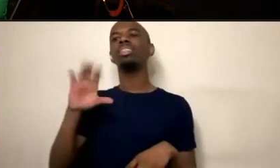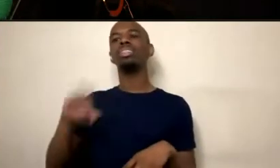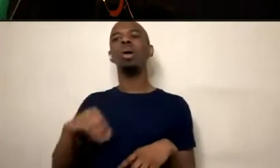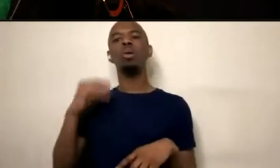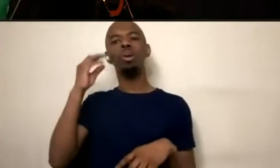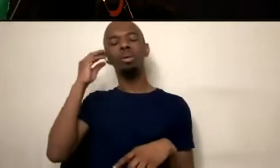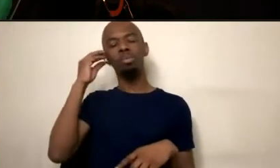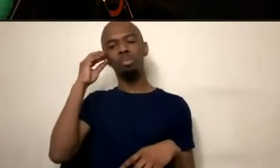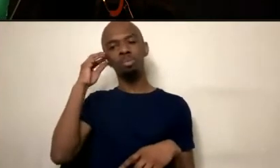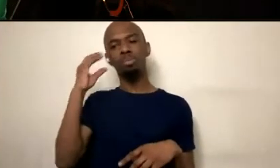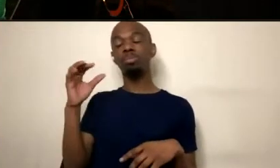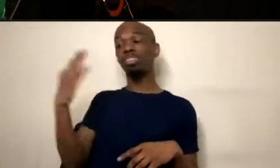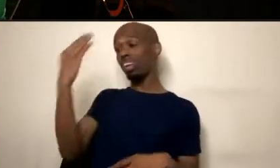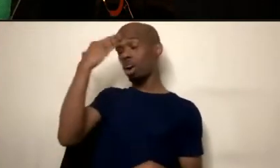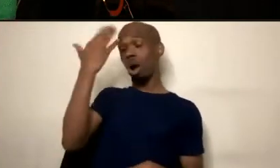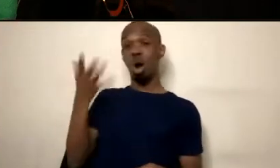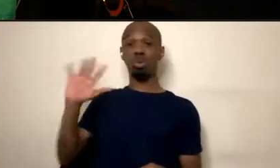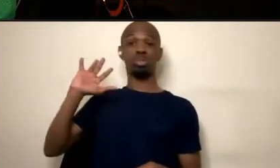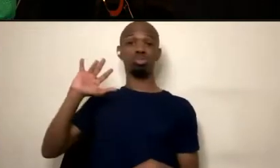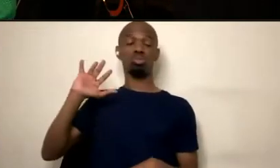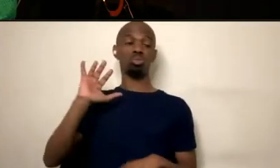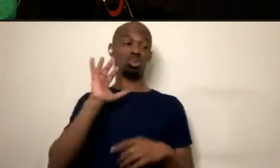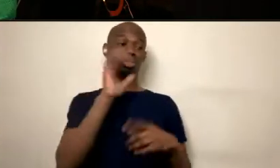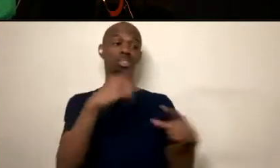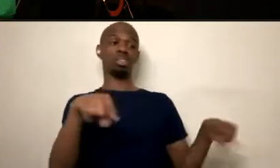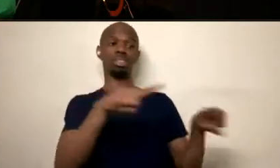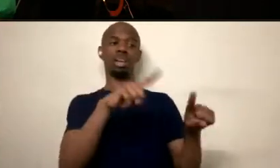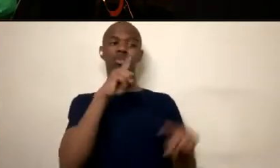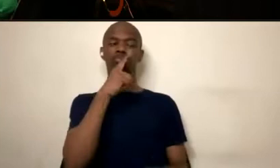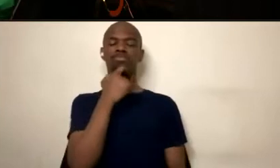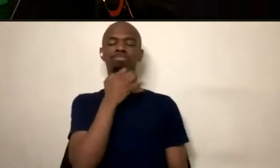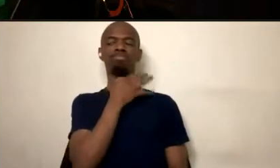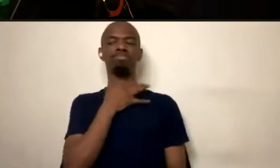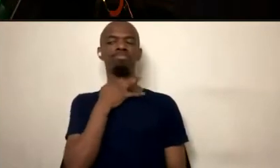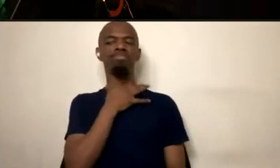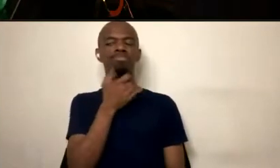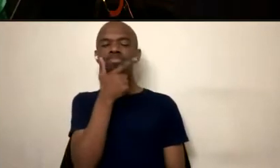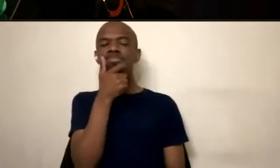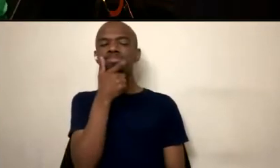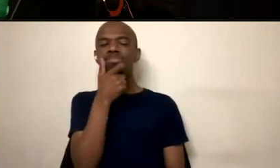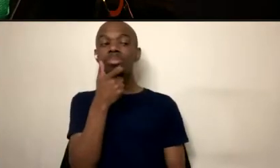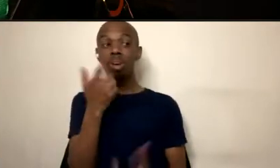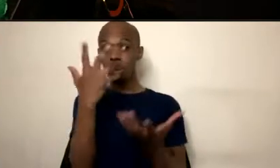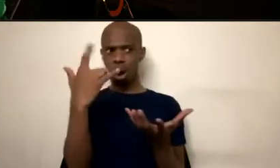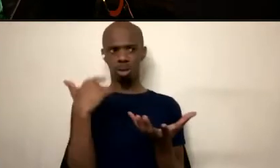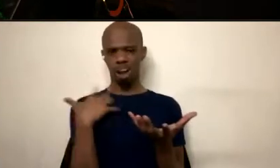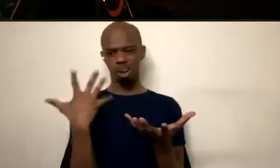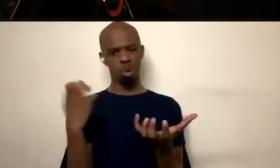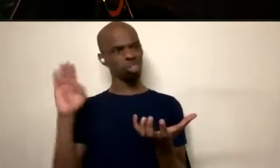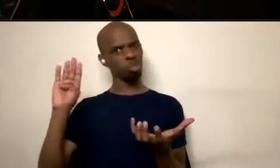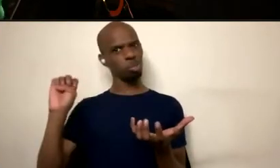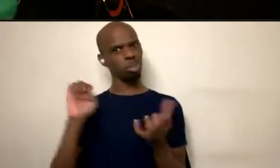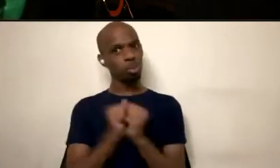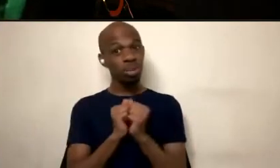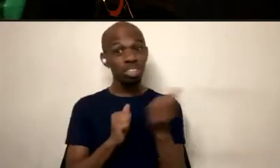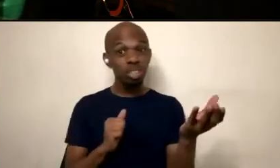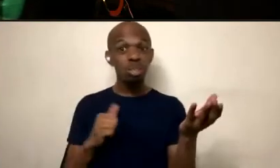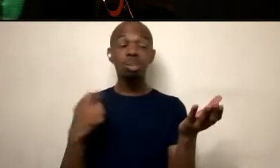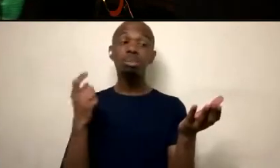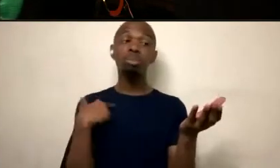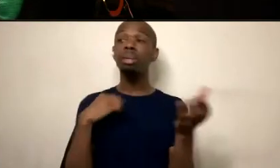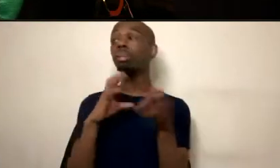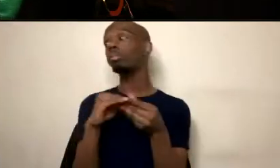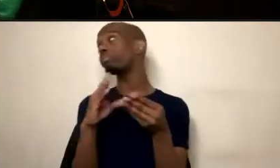you want to be with us? It's like that kind of thing happens a lot, you know. And and I would tell them anything. I'd tell them anything about